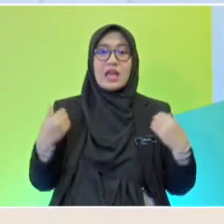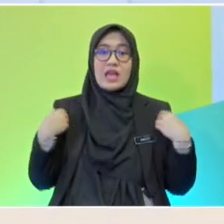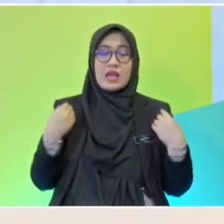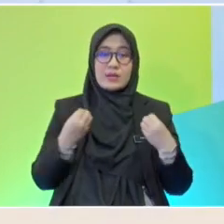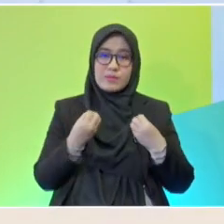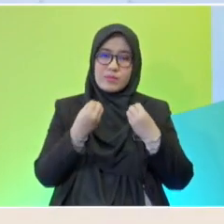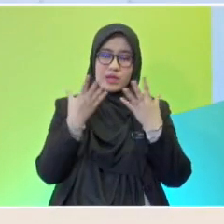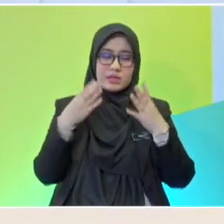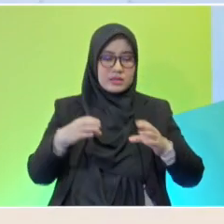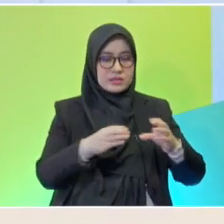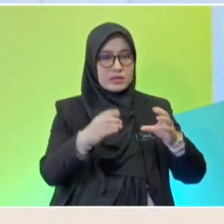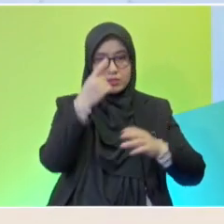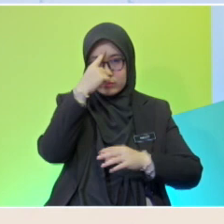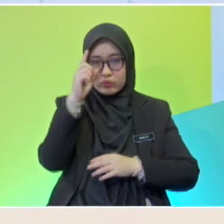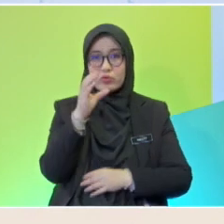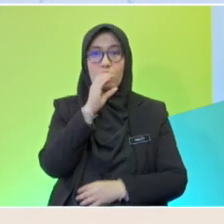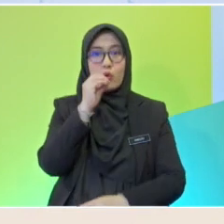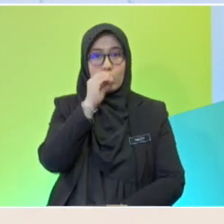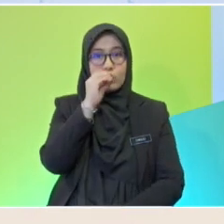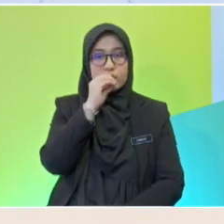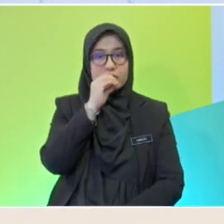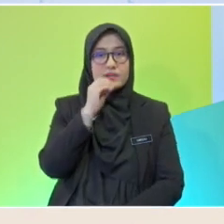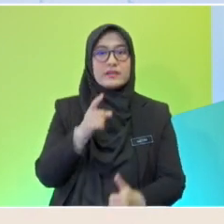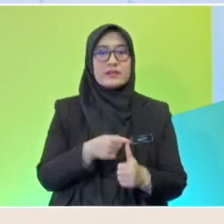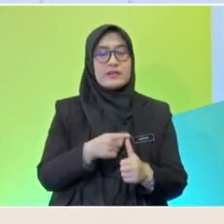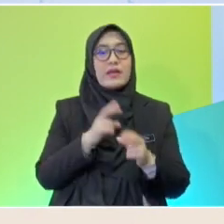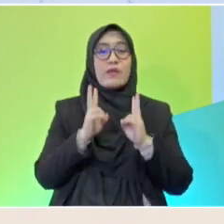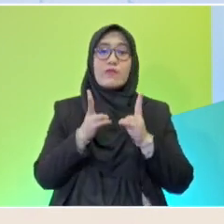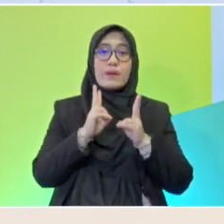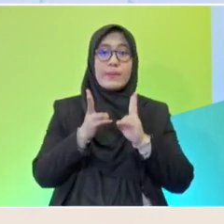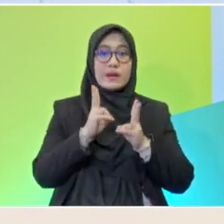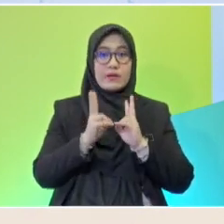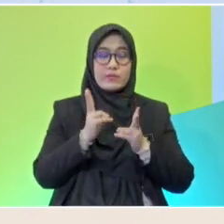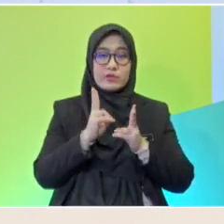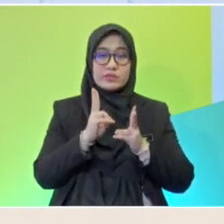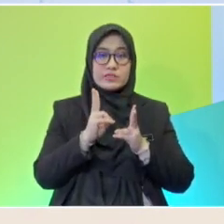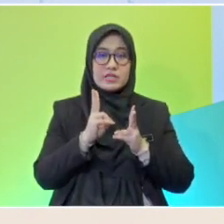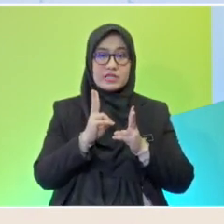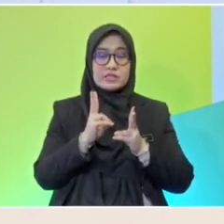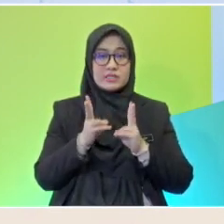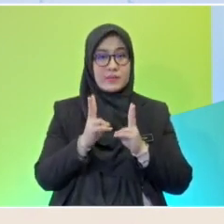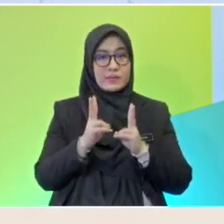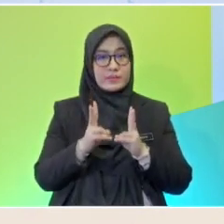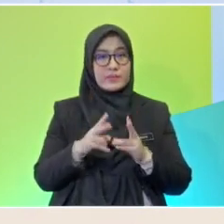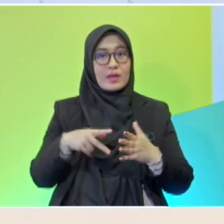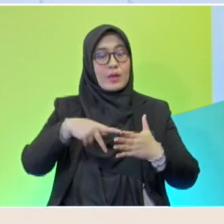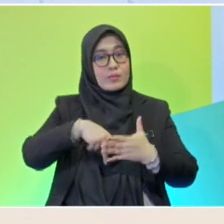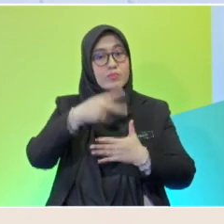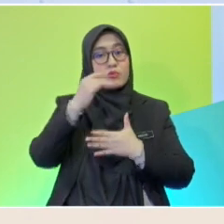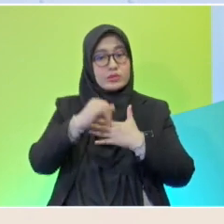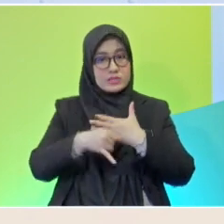do question and answer. We collect verbal responses. Sometimes we have a project in class and pupils do